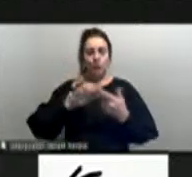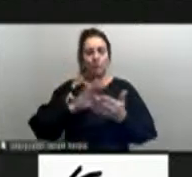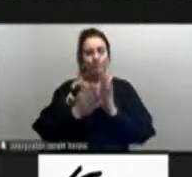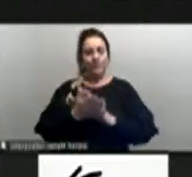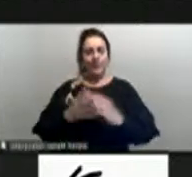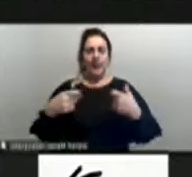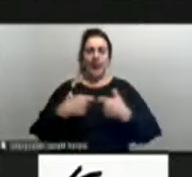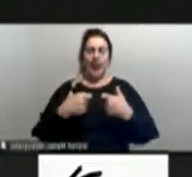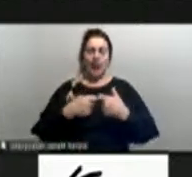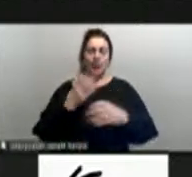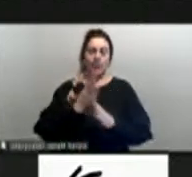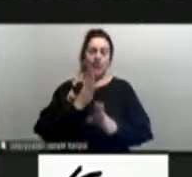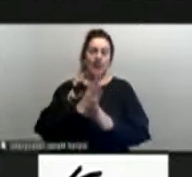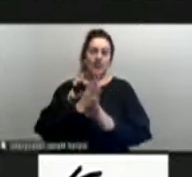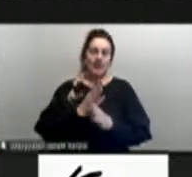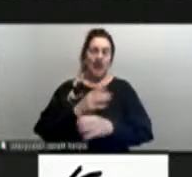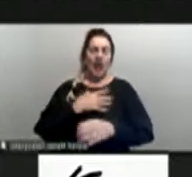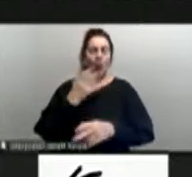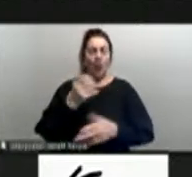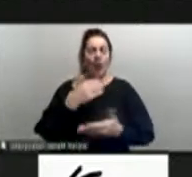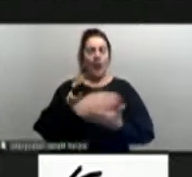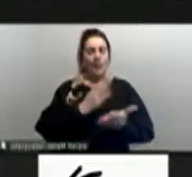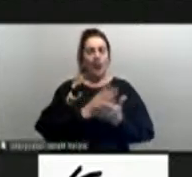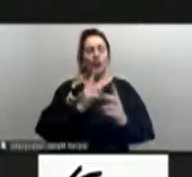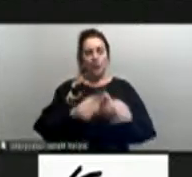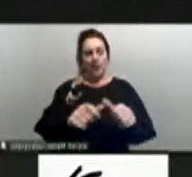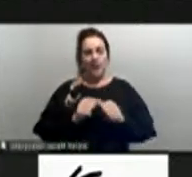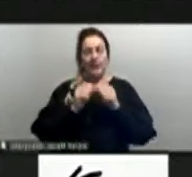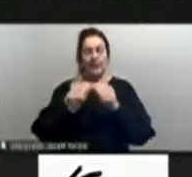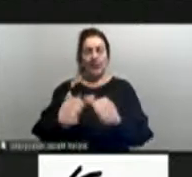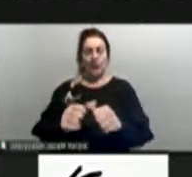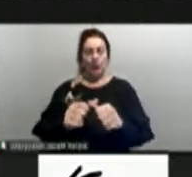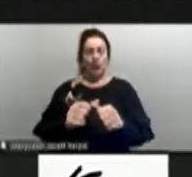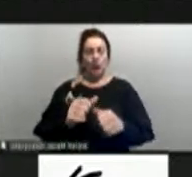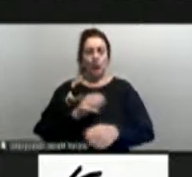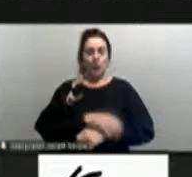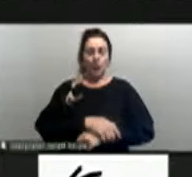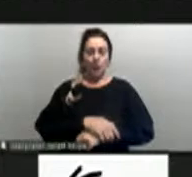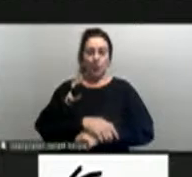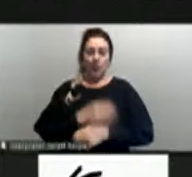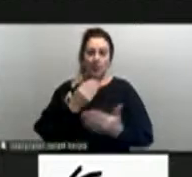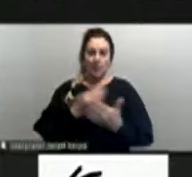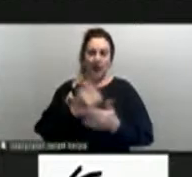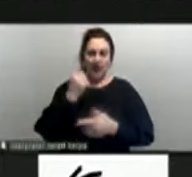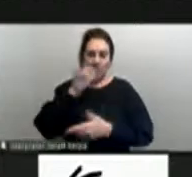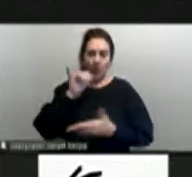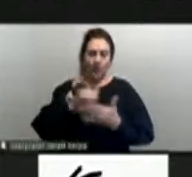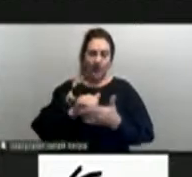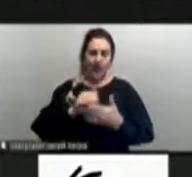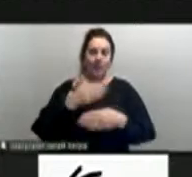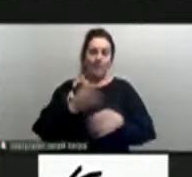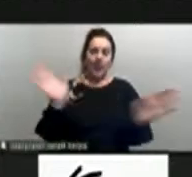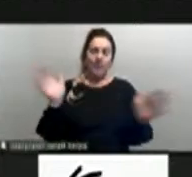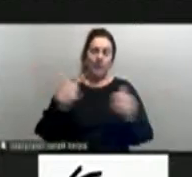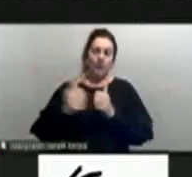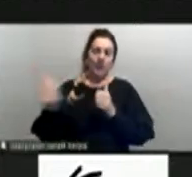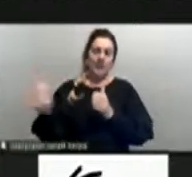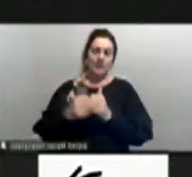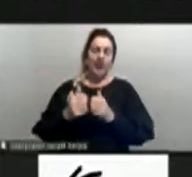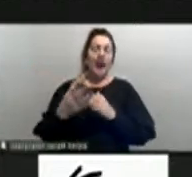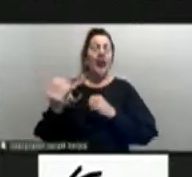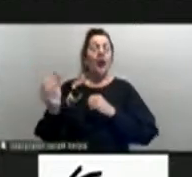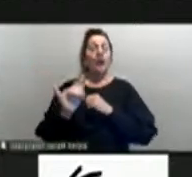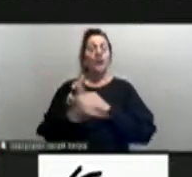like next year's budget to reflect these ongoing efforts and allocate money towards decarbonizing existing public transit. I'd also like the county to incorporate